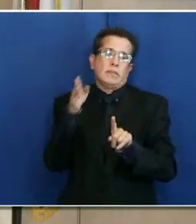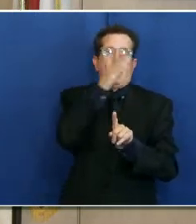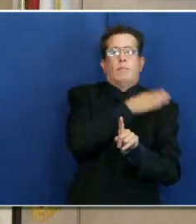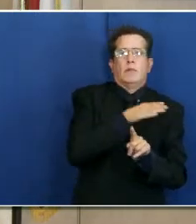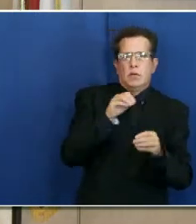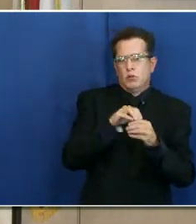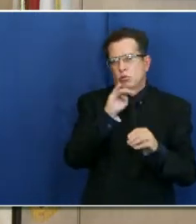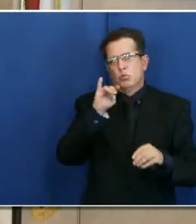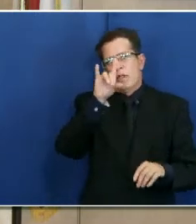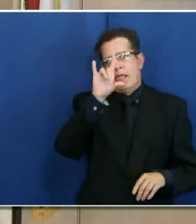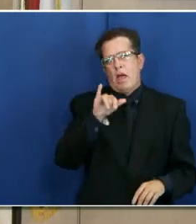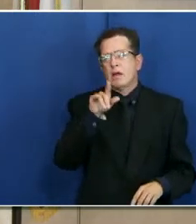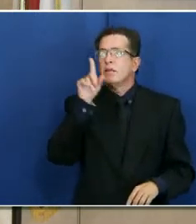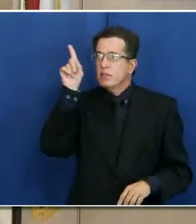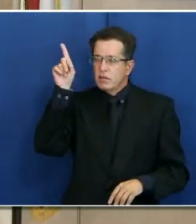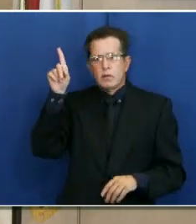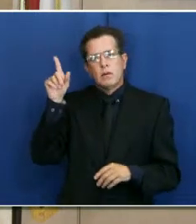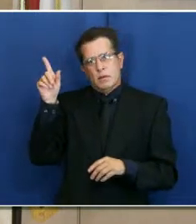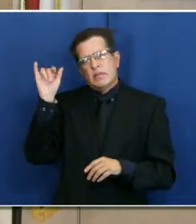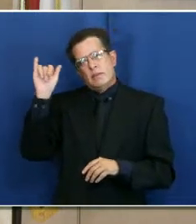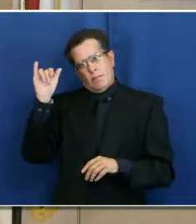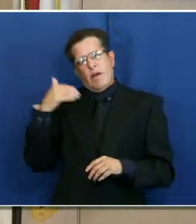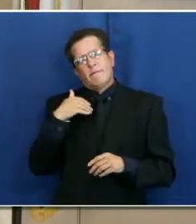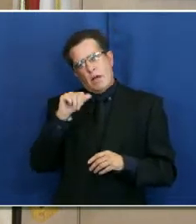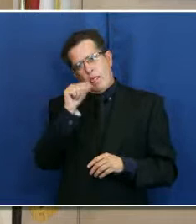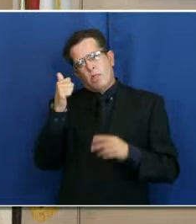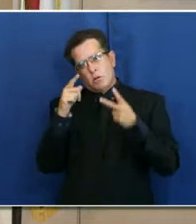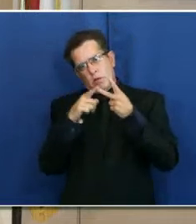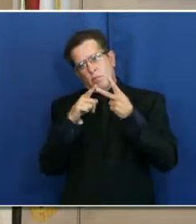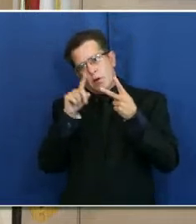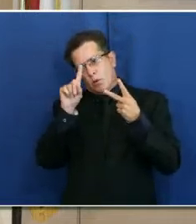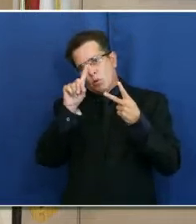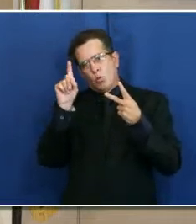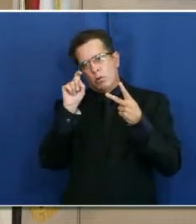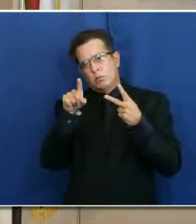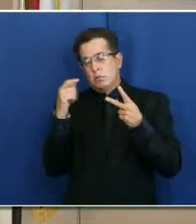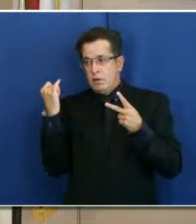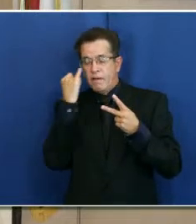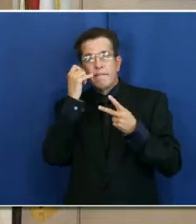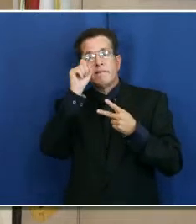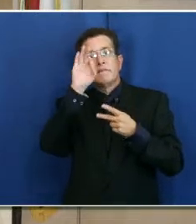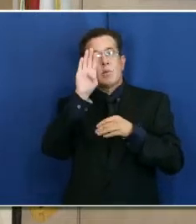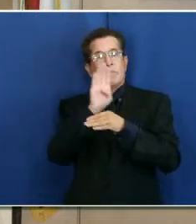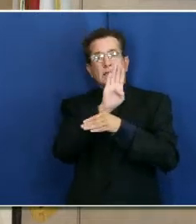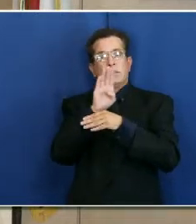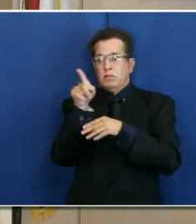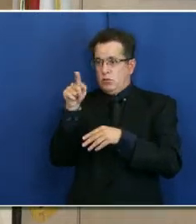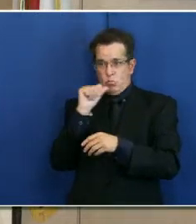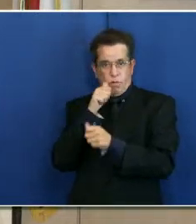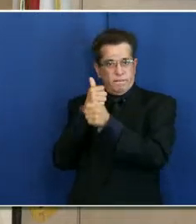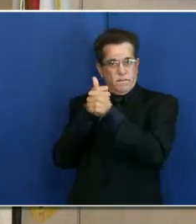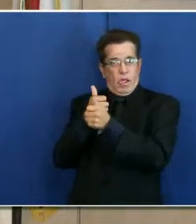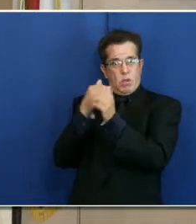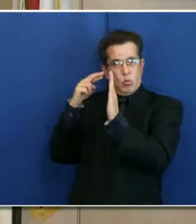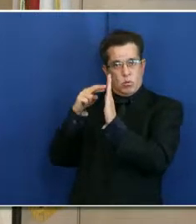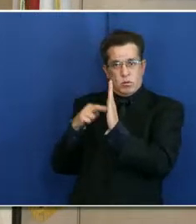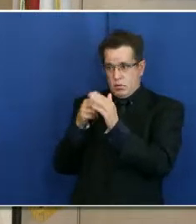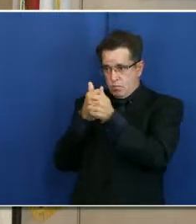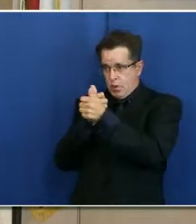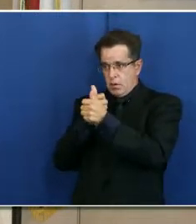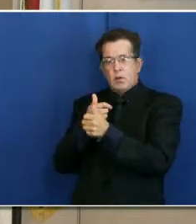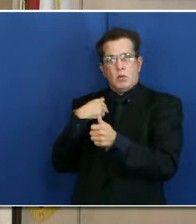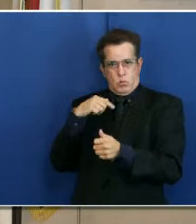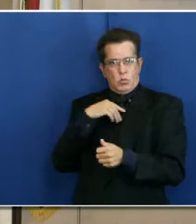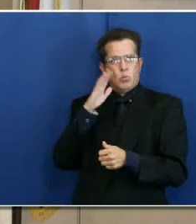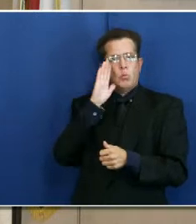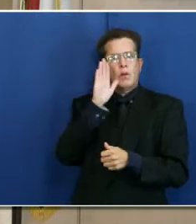And if I could just ask a follow-up, if people, specifically businesses, aren't doing what they're supposed to do, are we making any